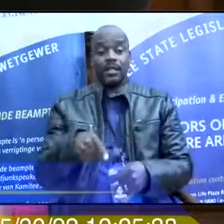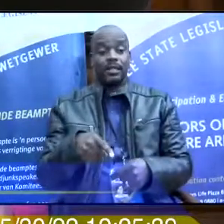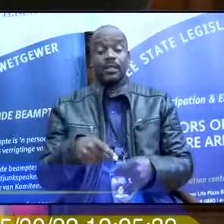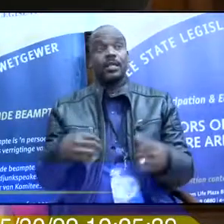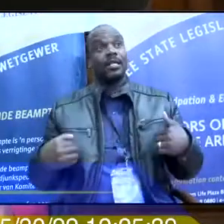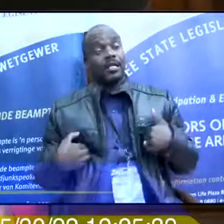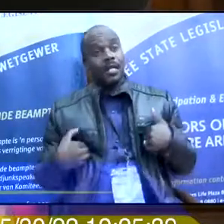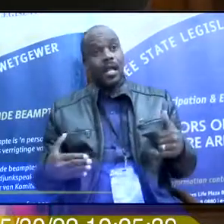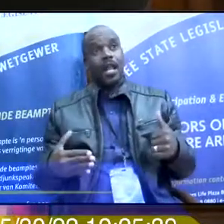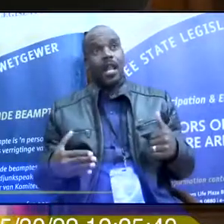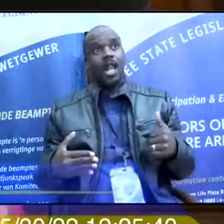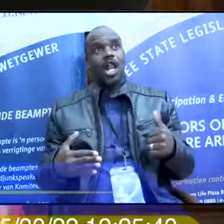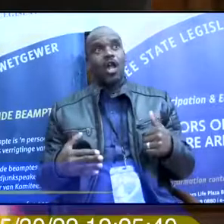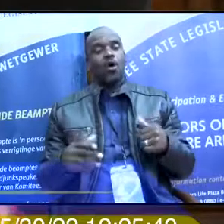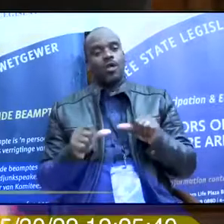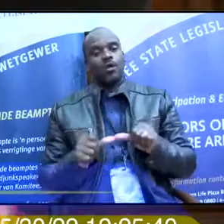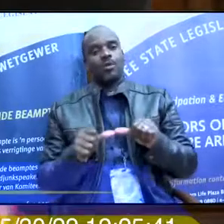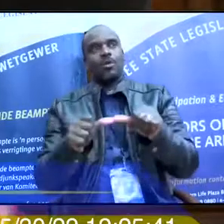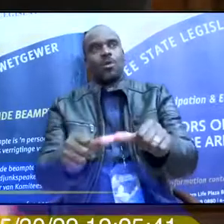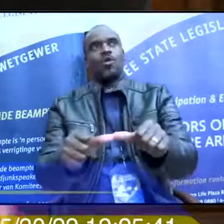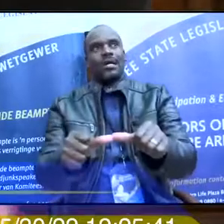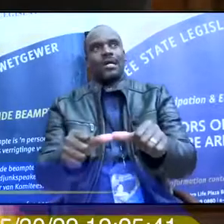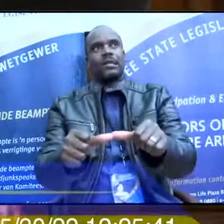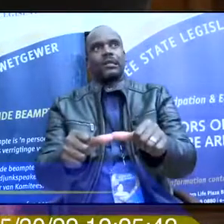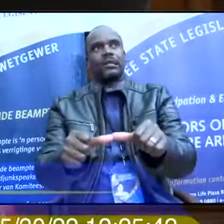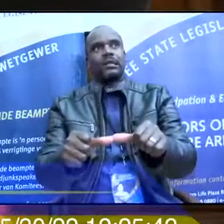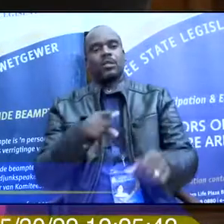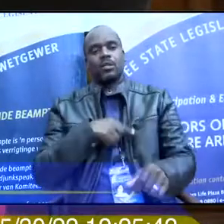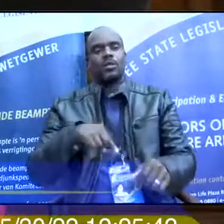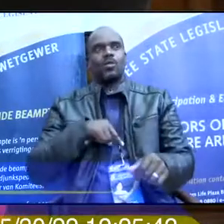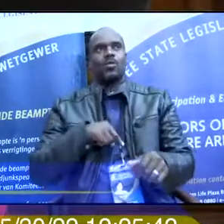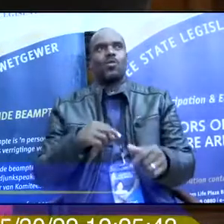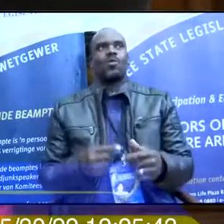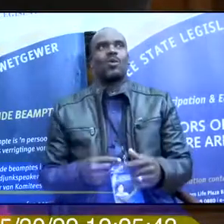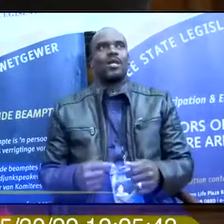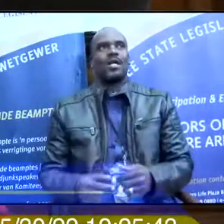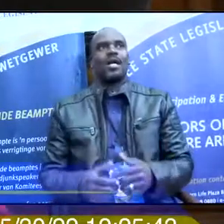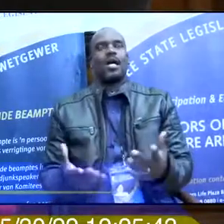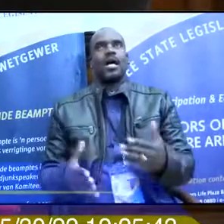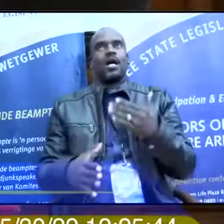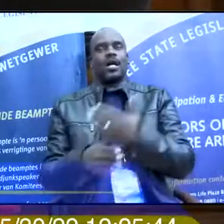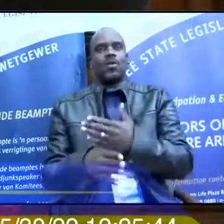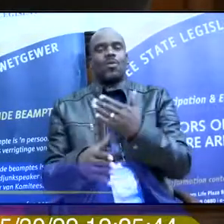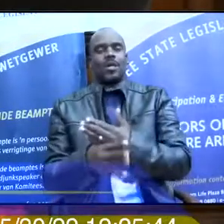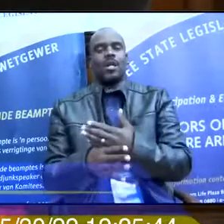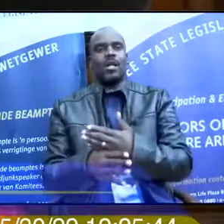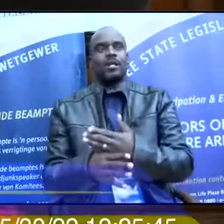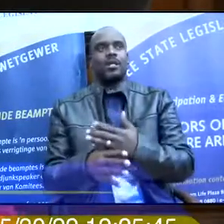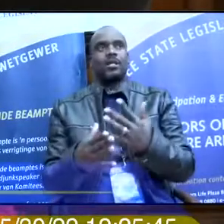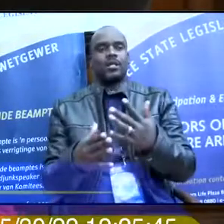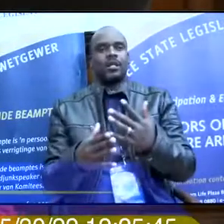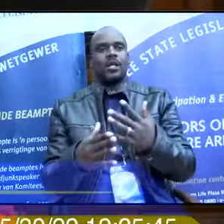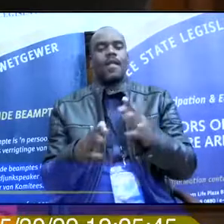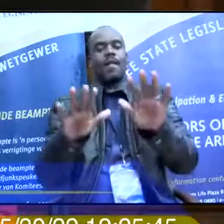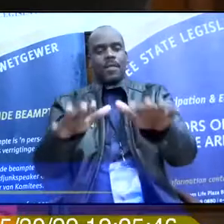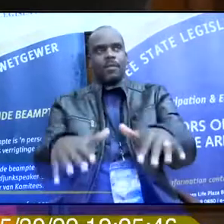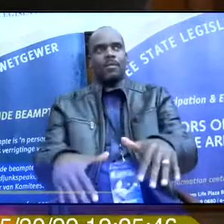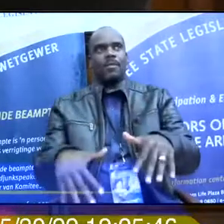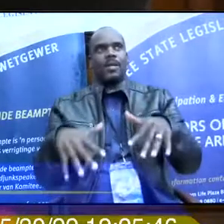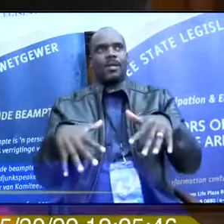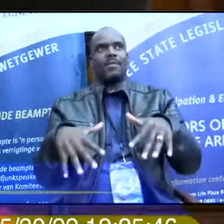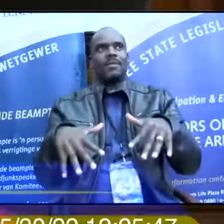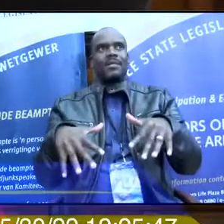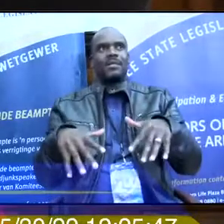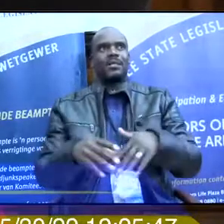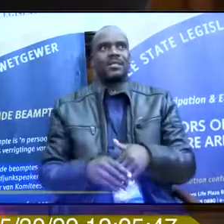process which will lead towards us having annual workers parliament and i must indicate that when